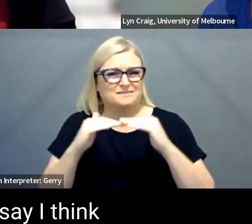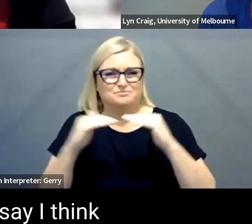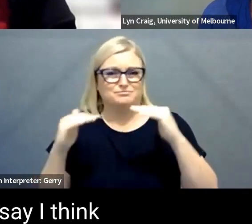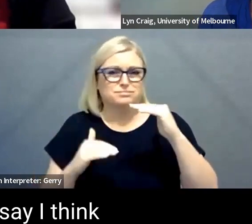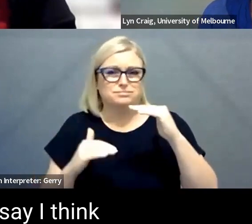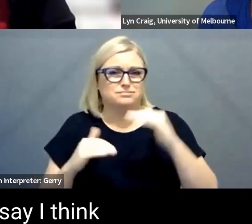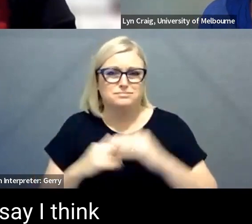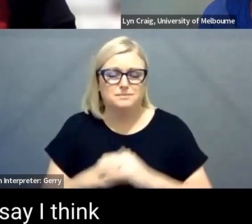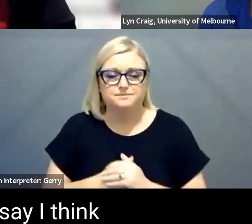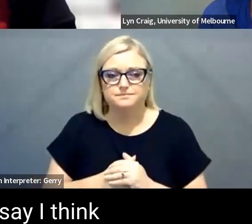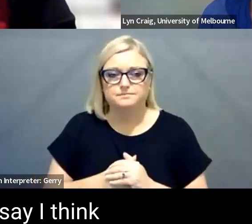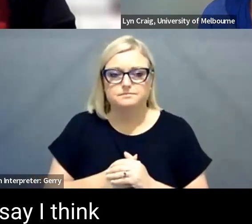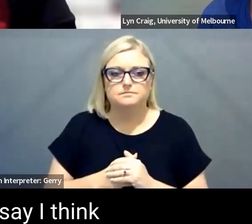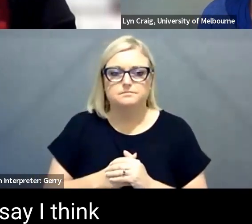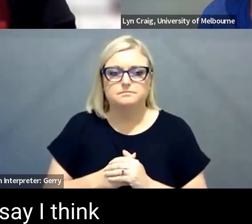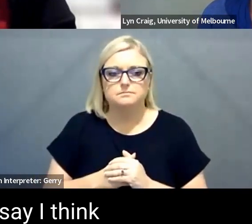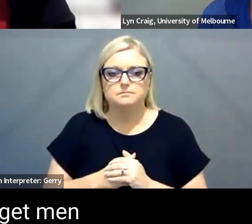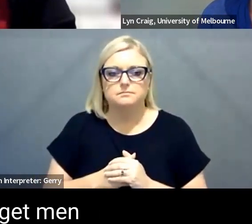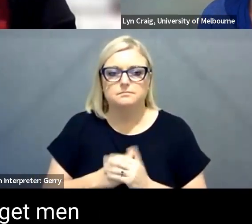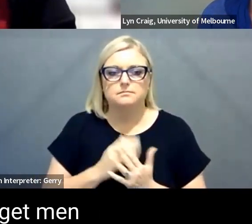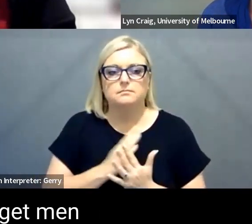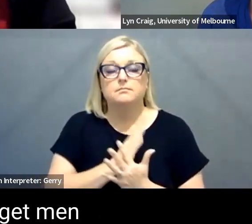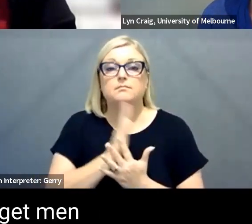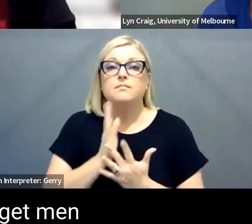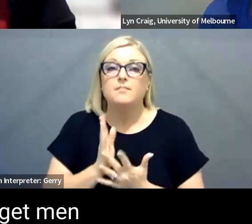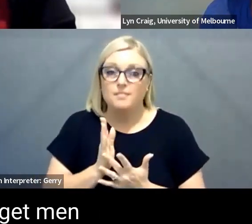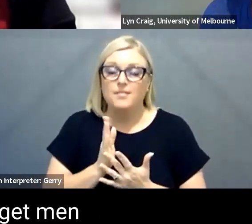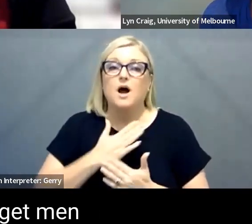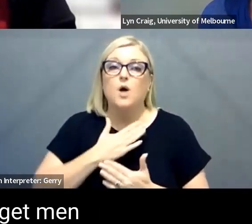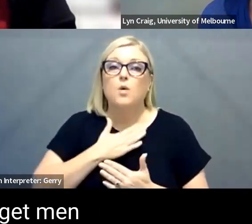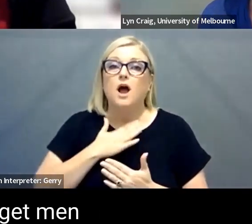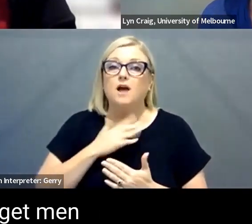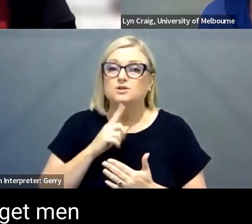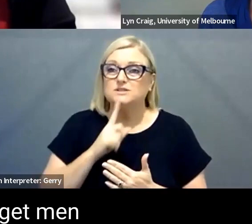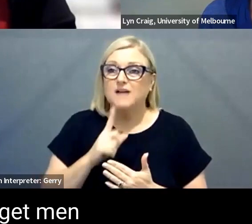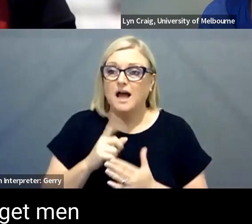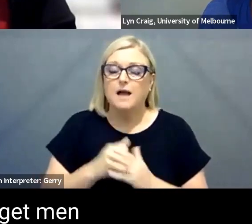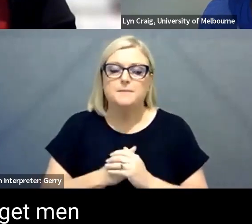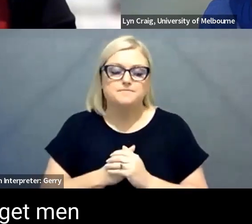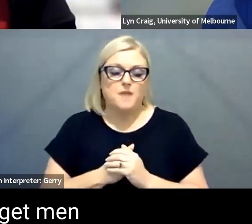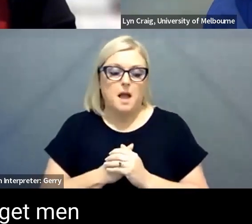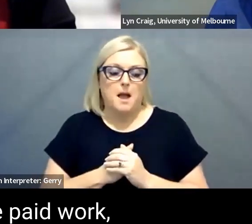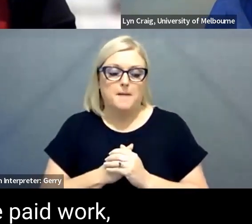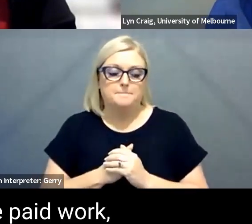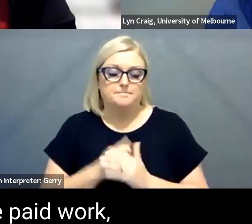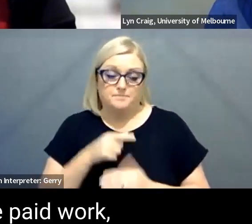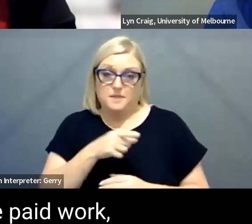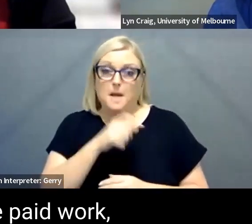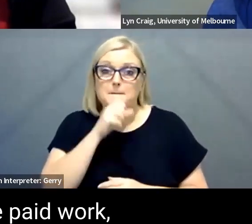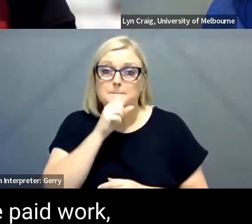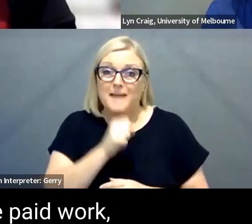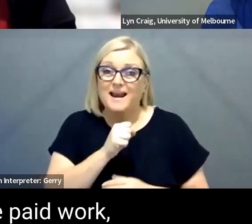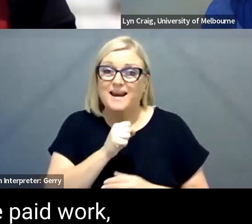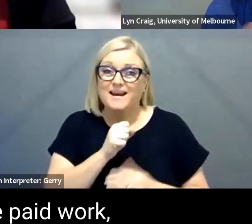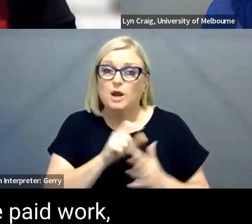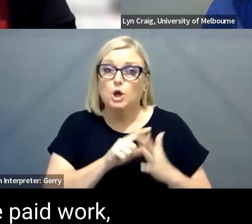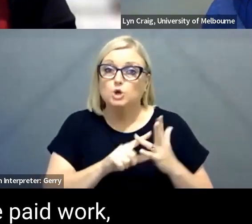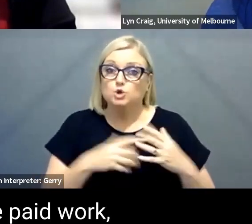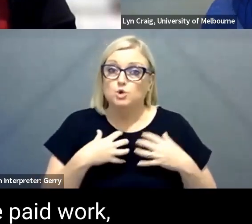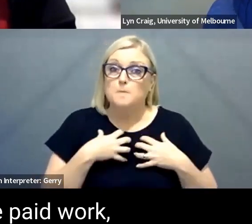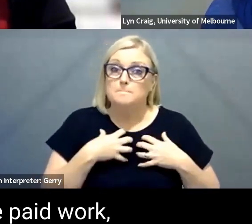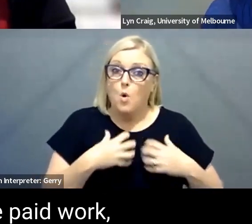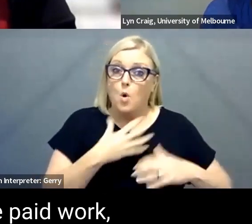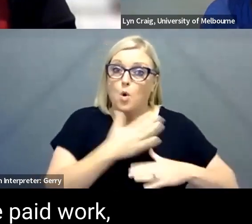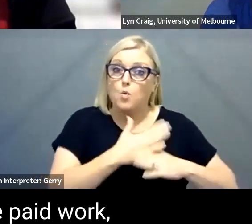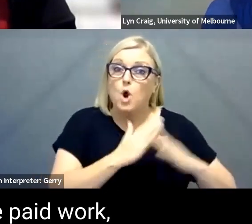to say, I think that the idea that we can get men to do more in the home and women to take up more paid work and,